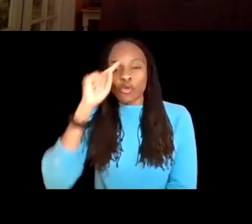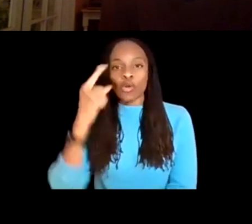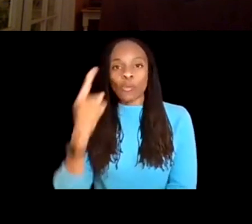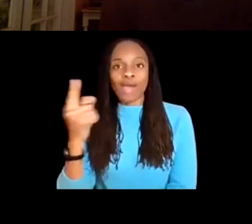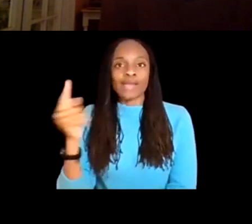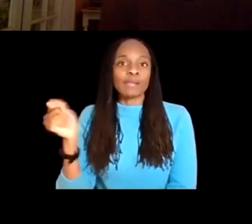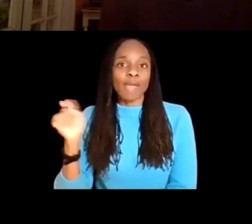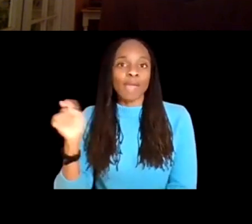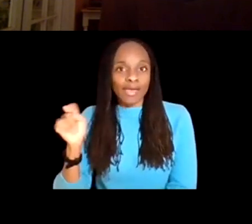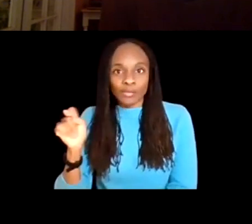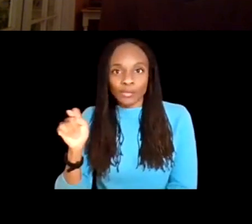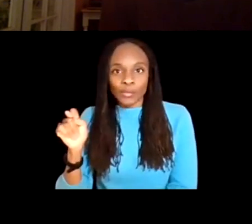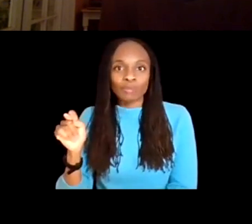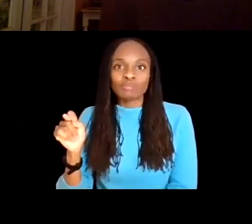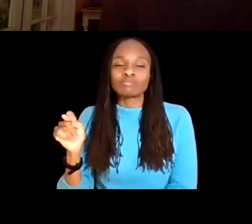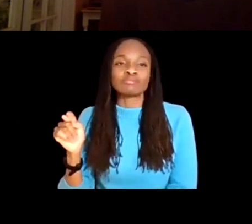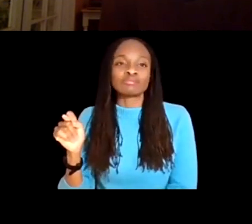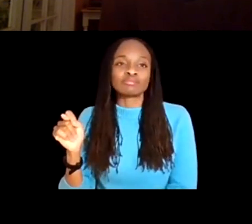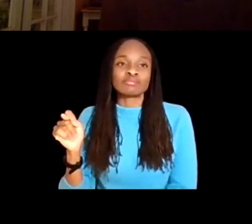know,